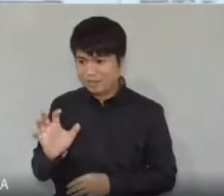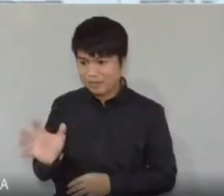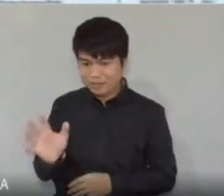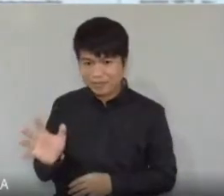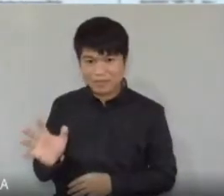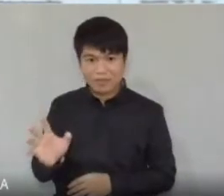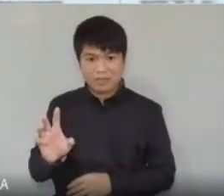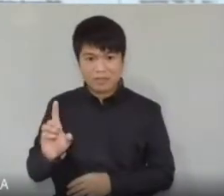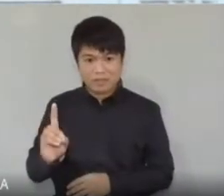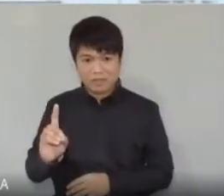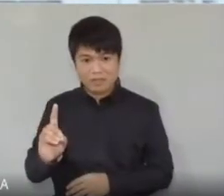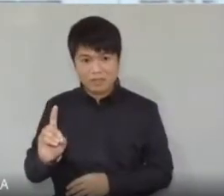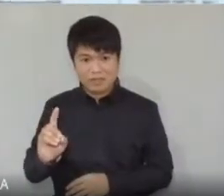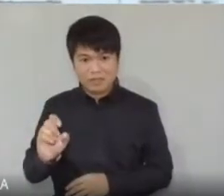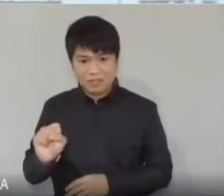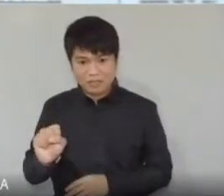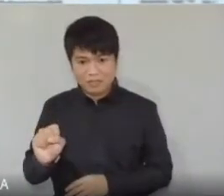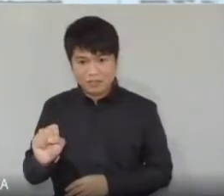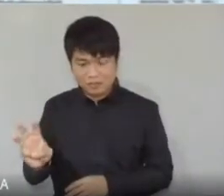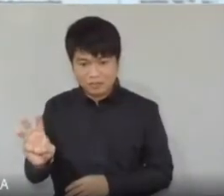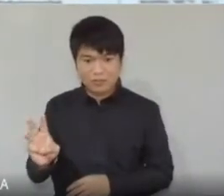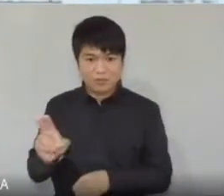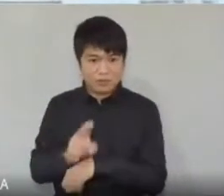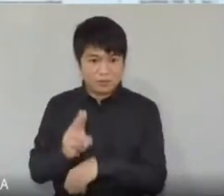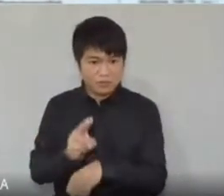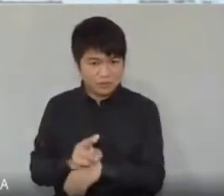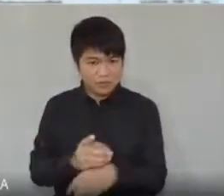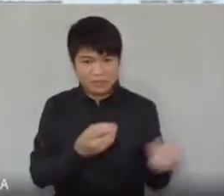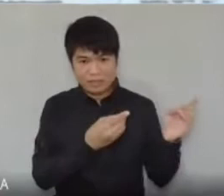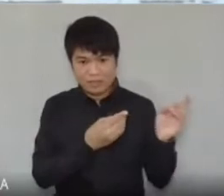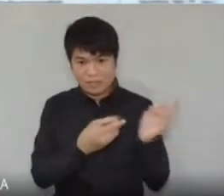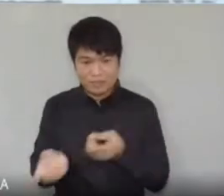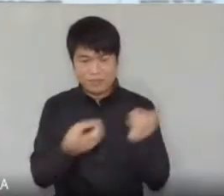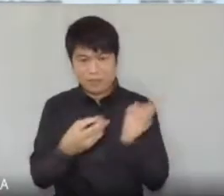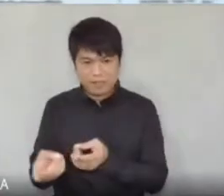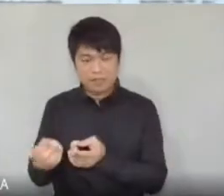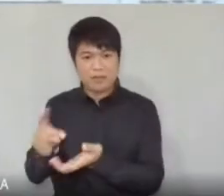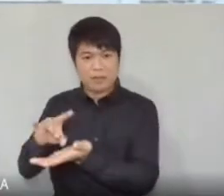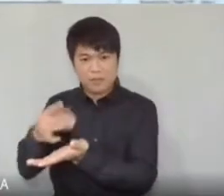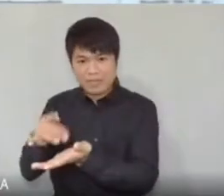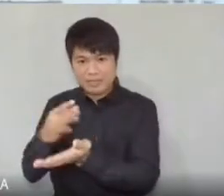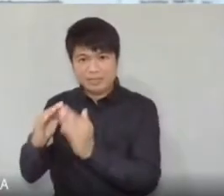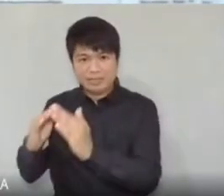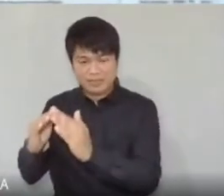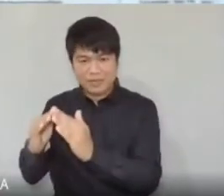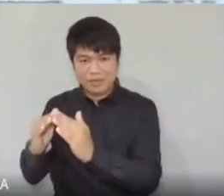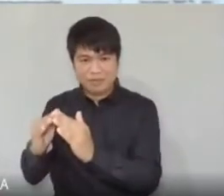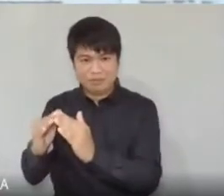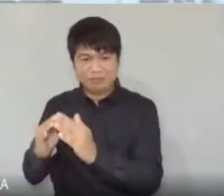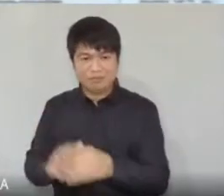constituents. Though they are also observing the health precautions, social distancing, the regular